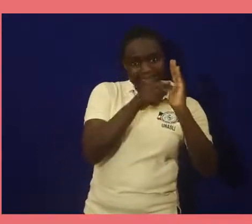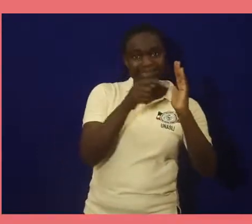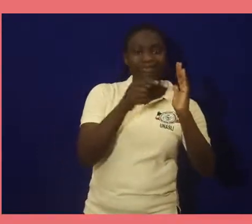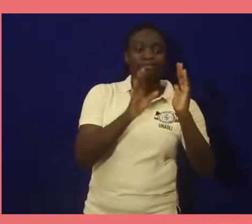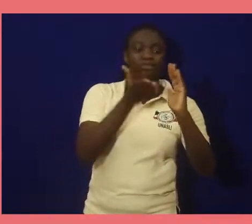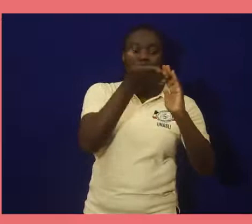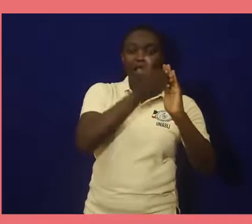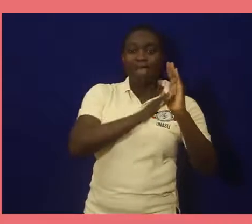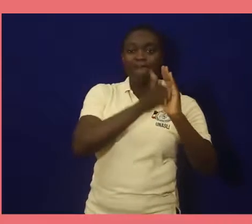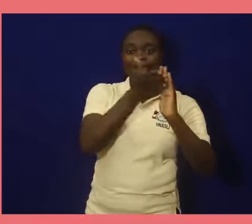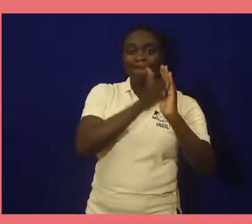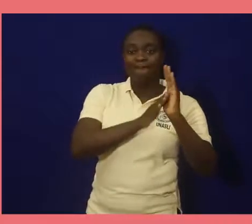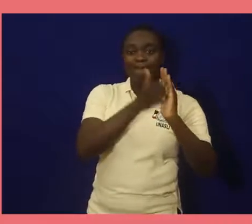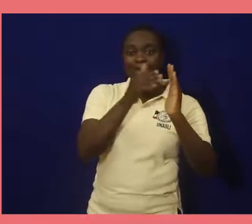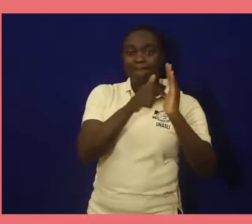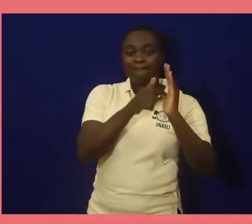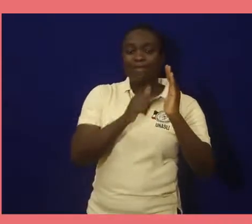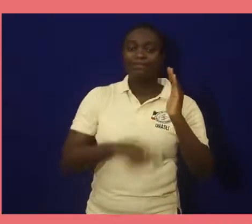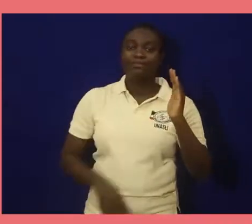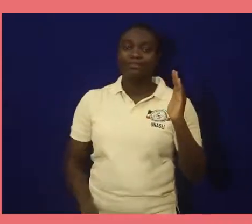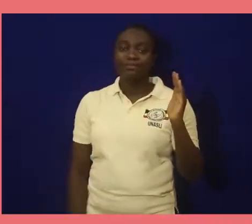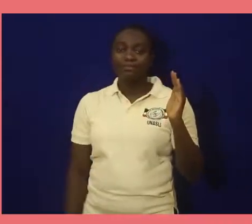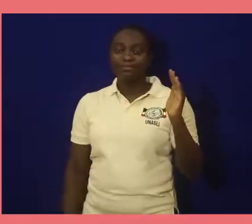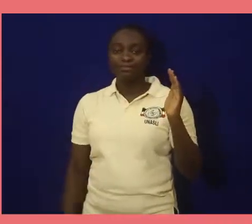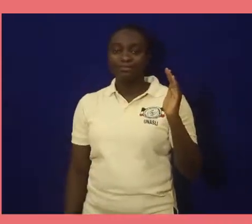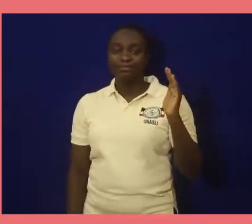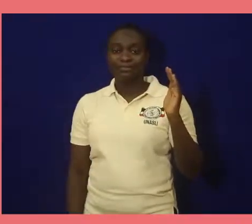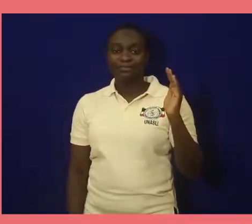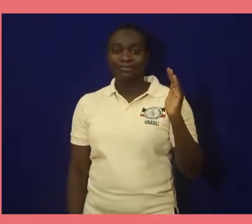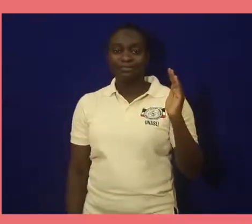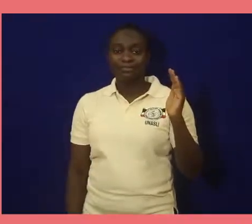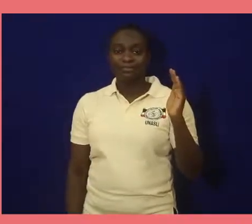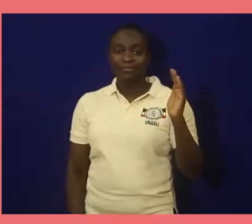surface of the curved mirror.